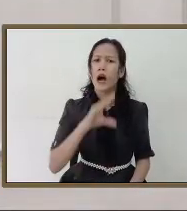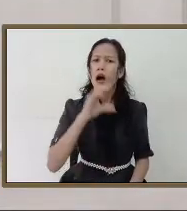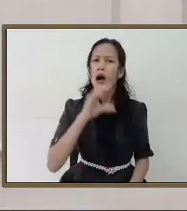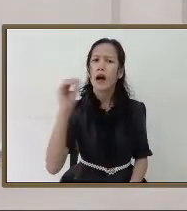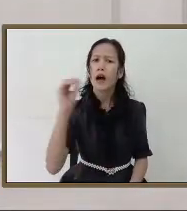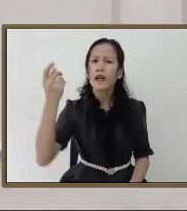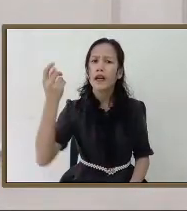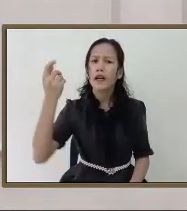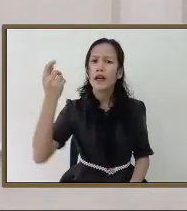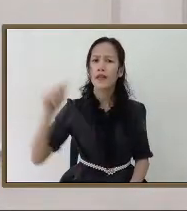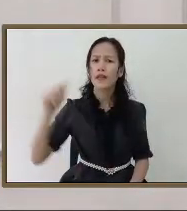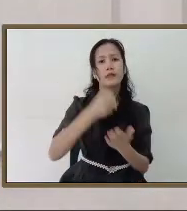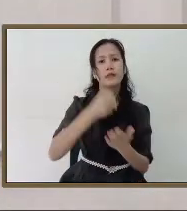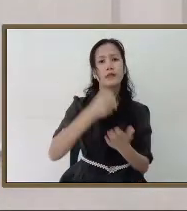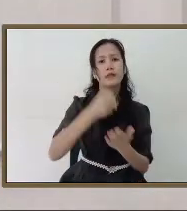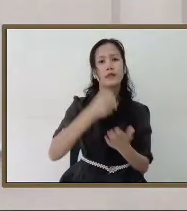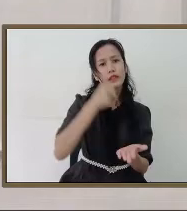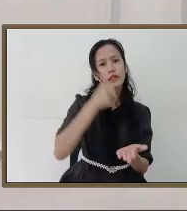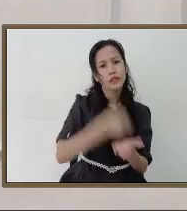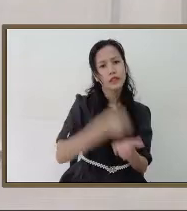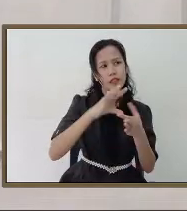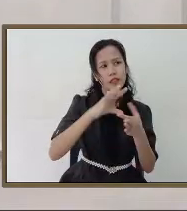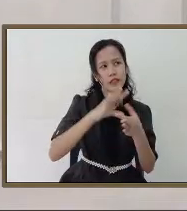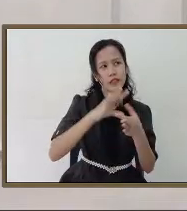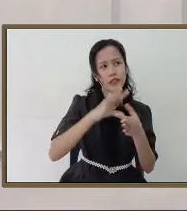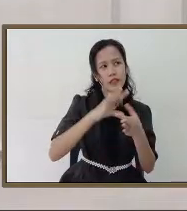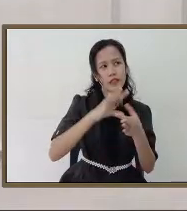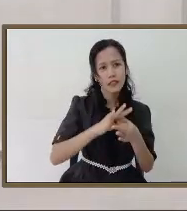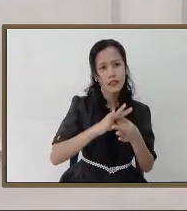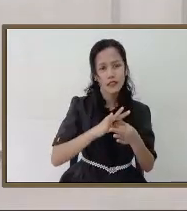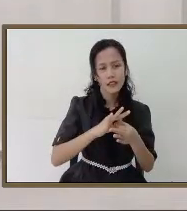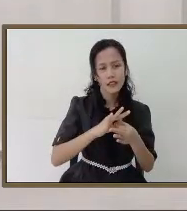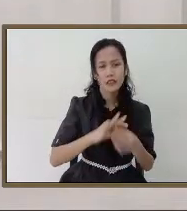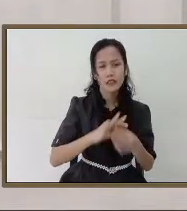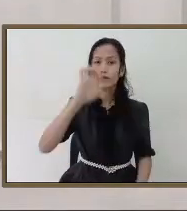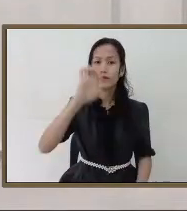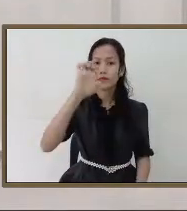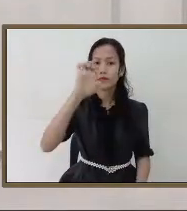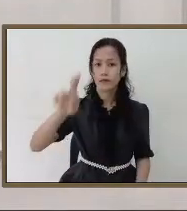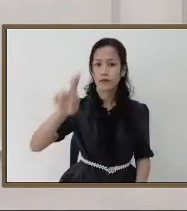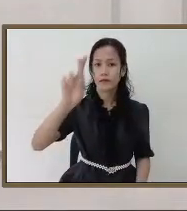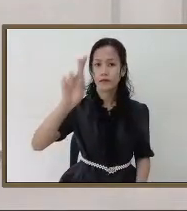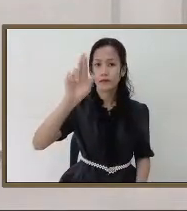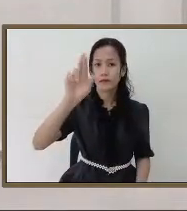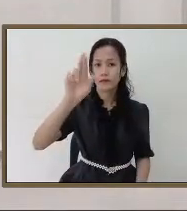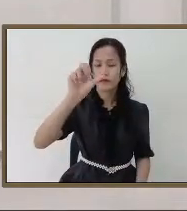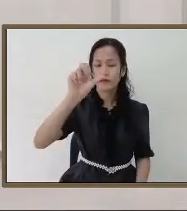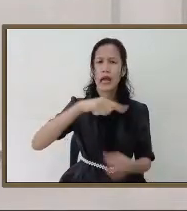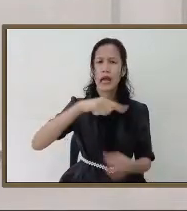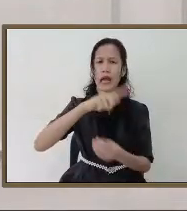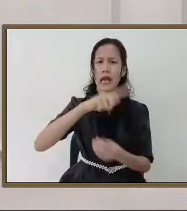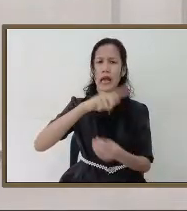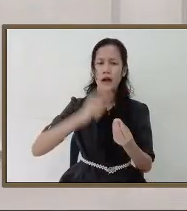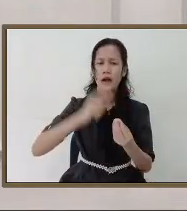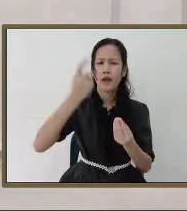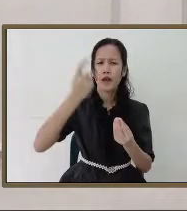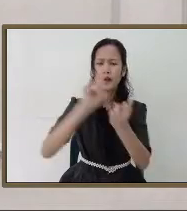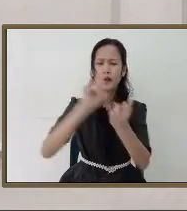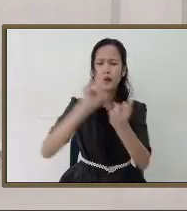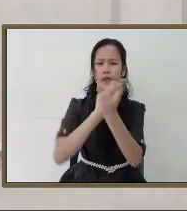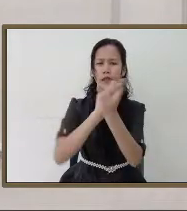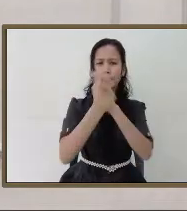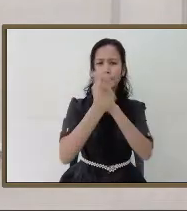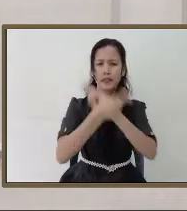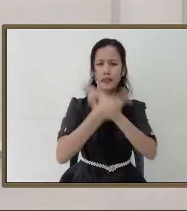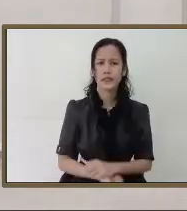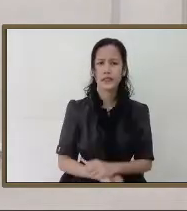Ezra, yung subject po ni Ezra, is about the return of the remnant. Okay? Ang tinutukoy niya